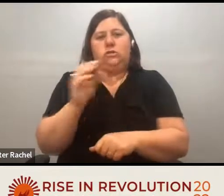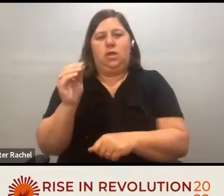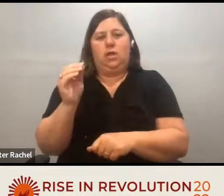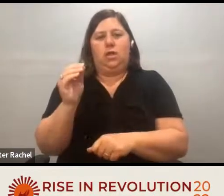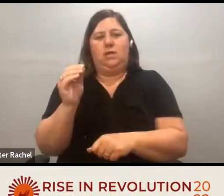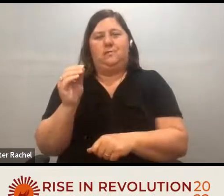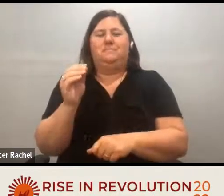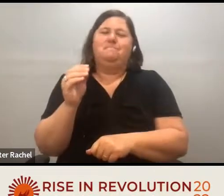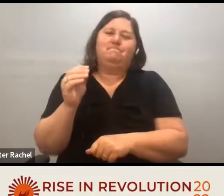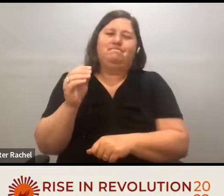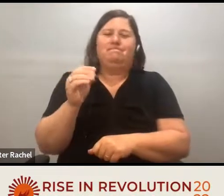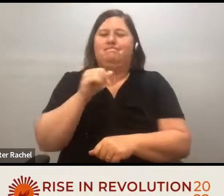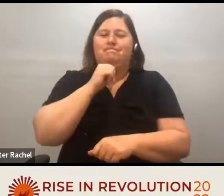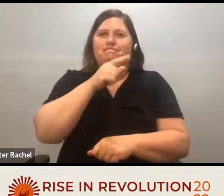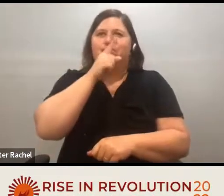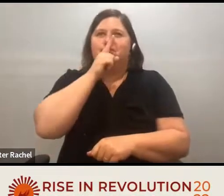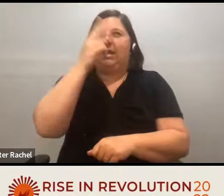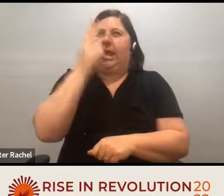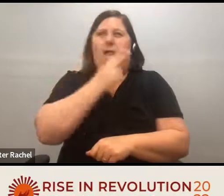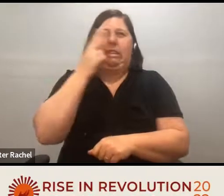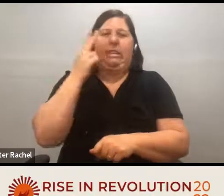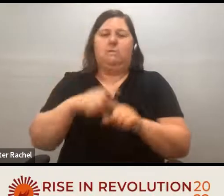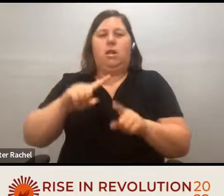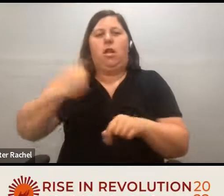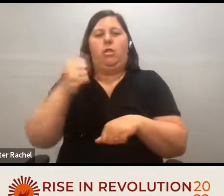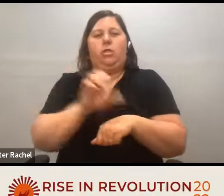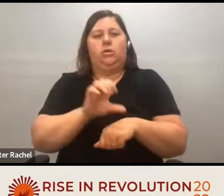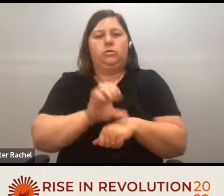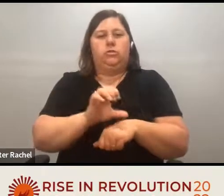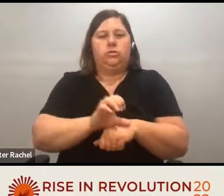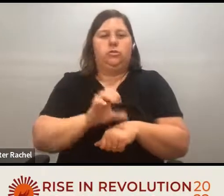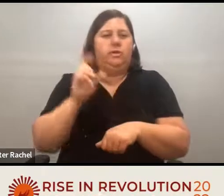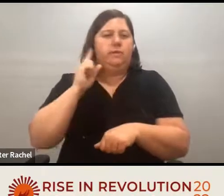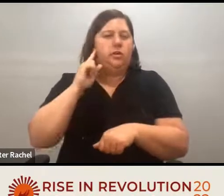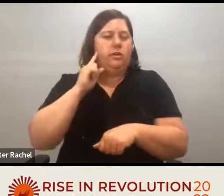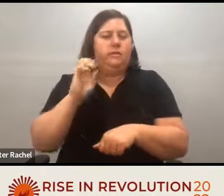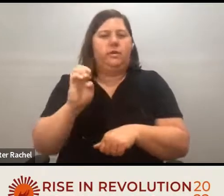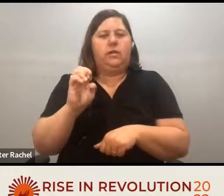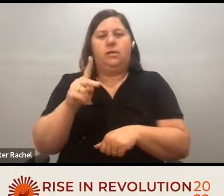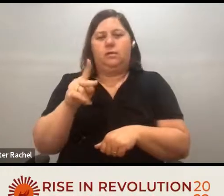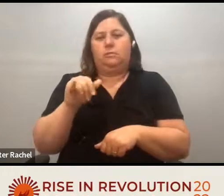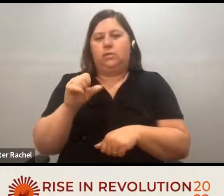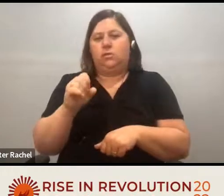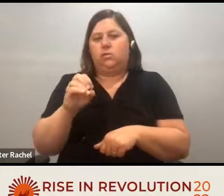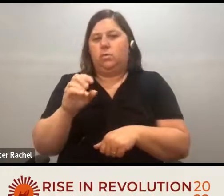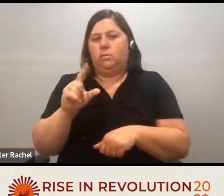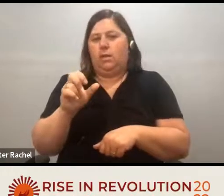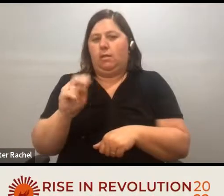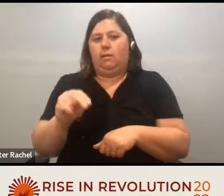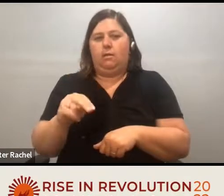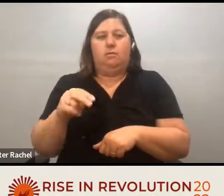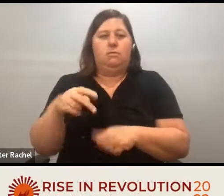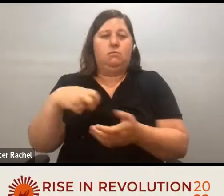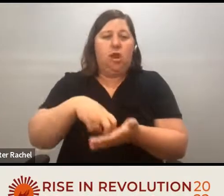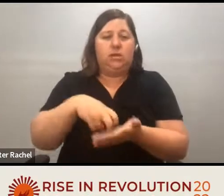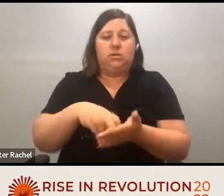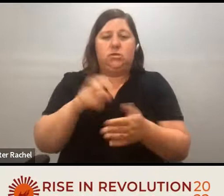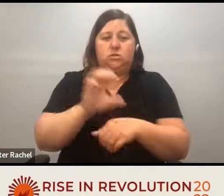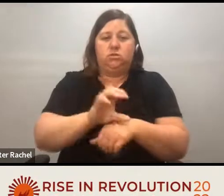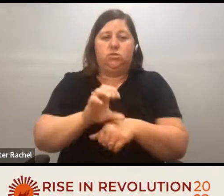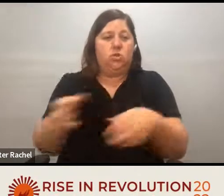lot, not the Catholic Church, but other churches like I've heard of Episcopalian, Unitarian, Protestant churches closing